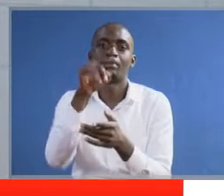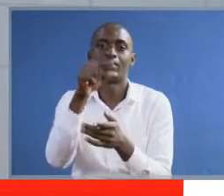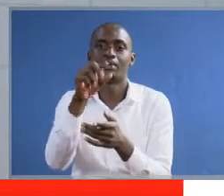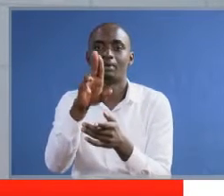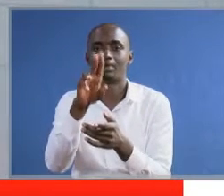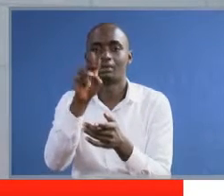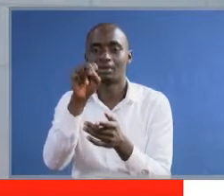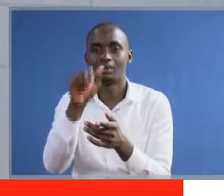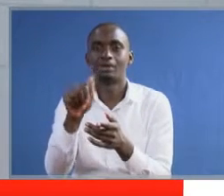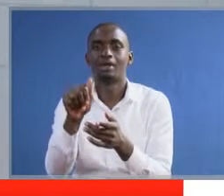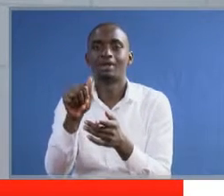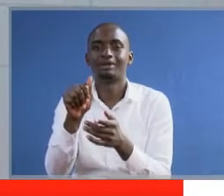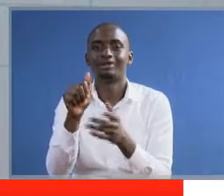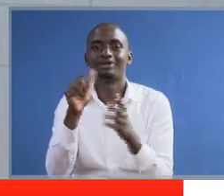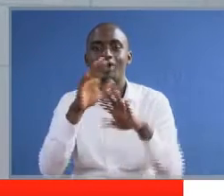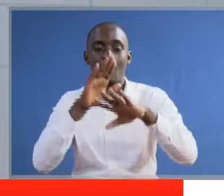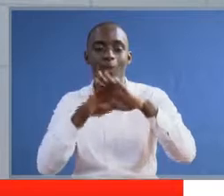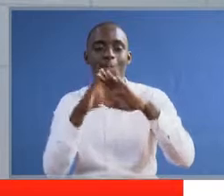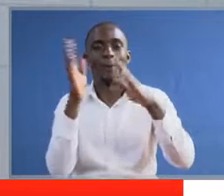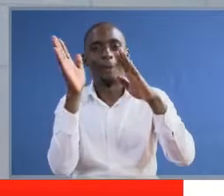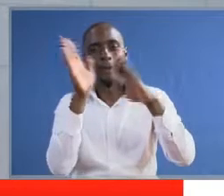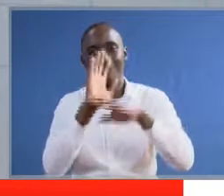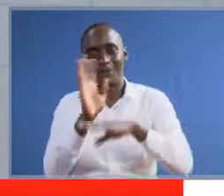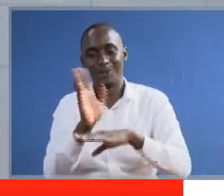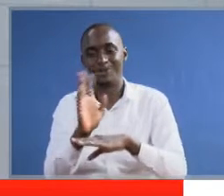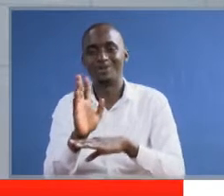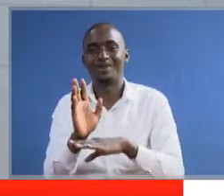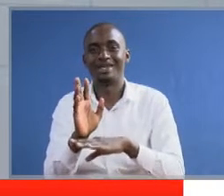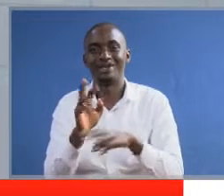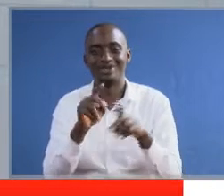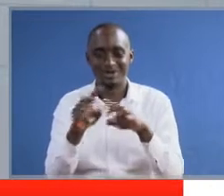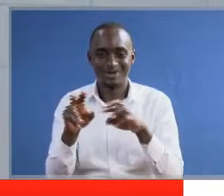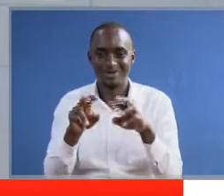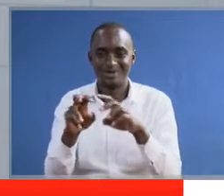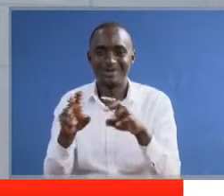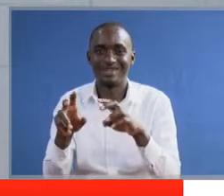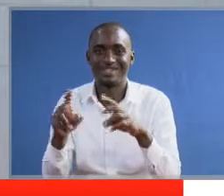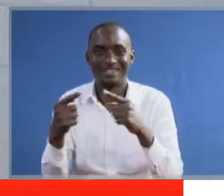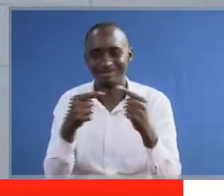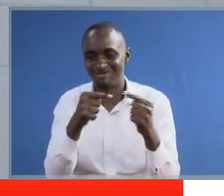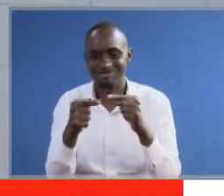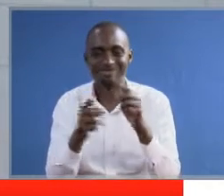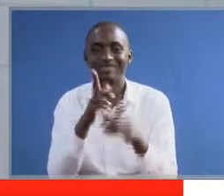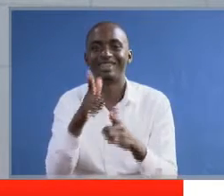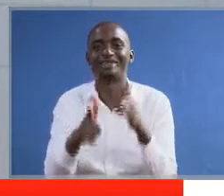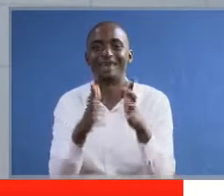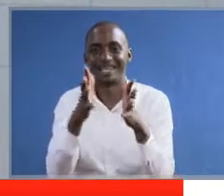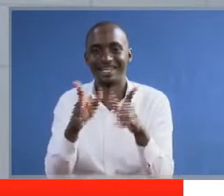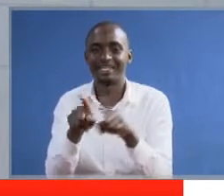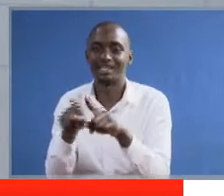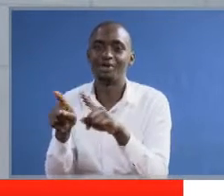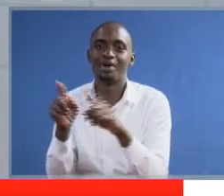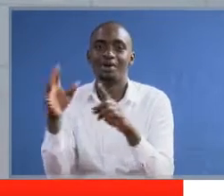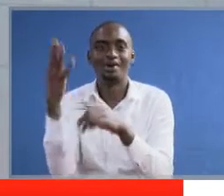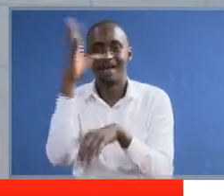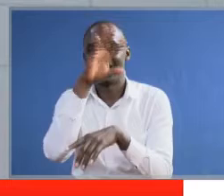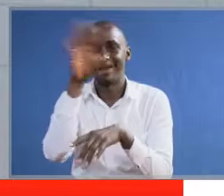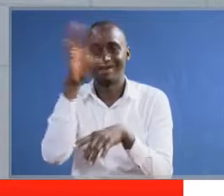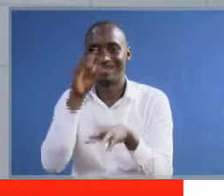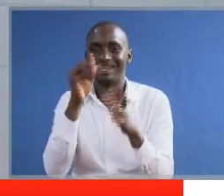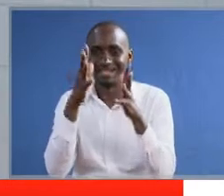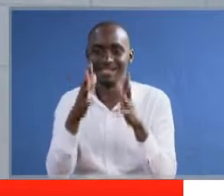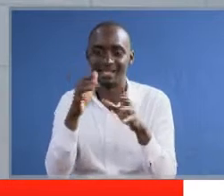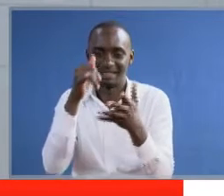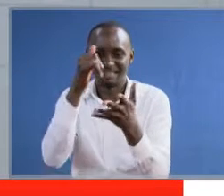who says, "Goodbye, Comrade Mugabe, a walking contradiction, revolutionary icon, liberator, and genuine Pan-Africanist who overstayed in